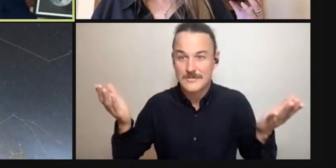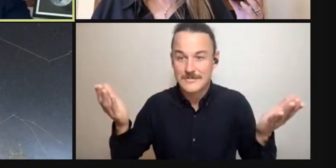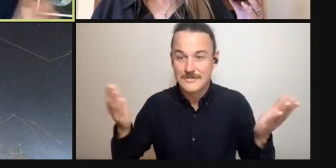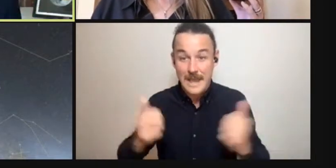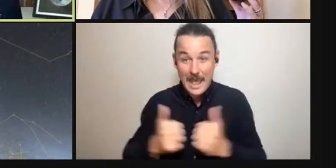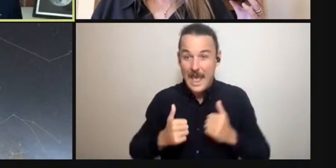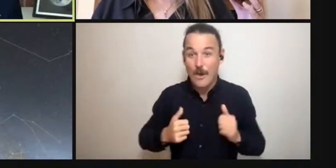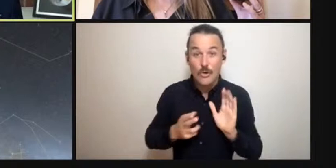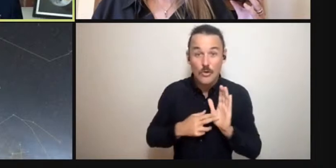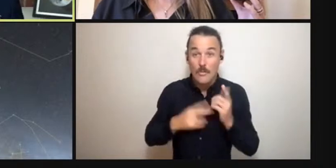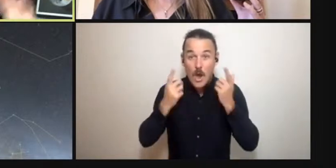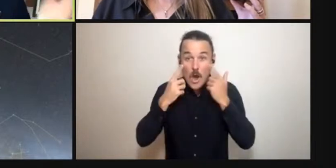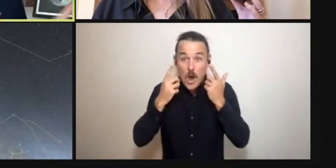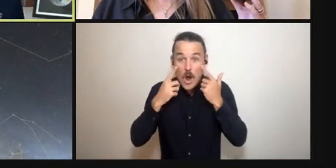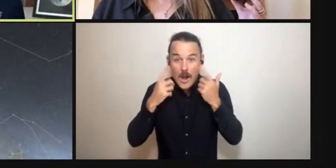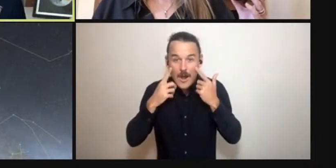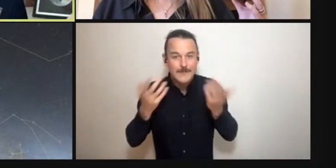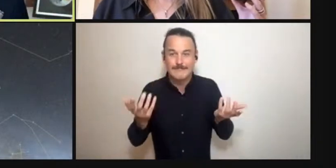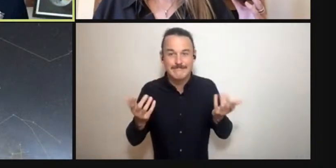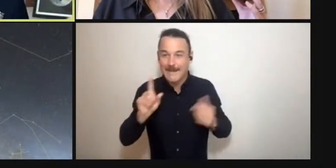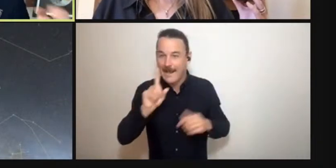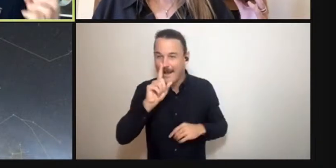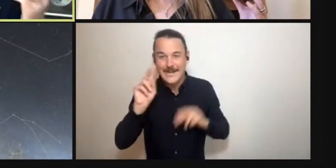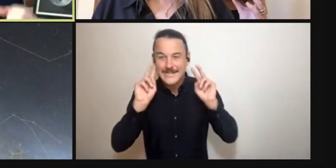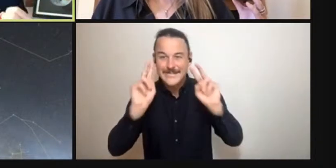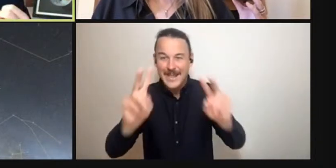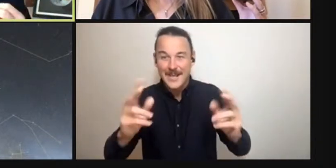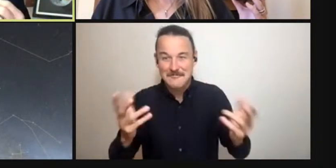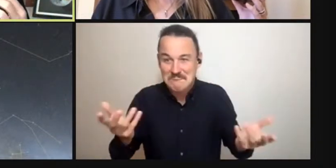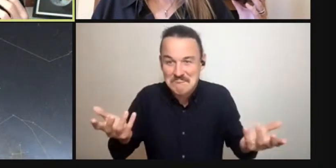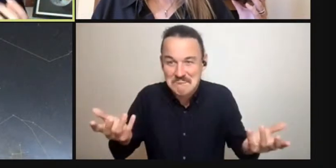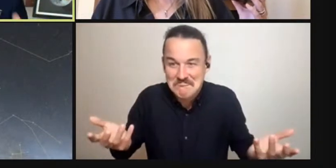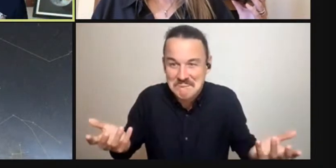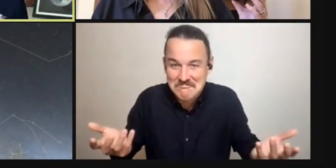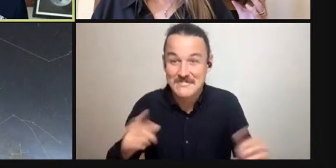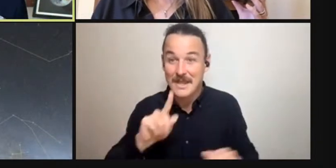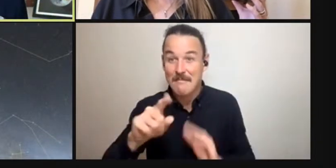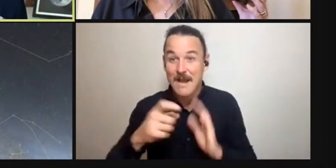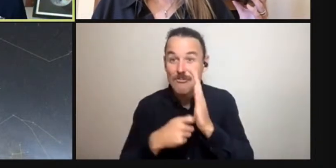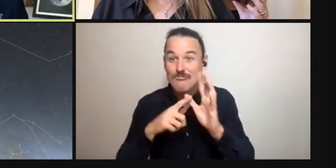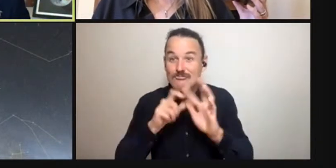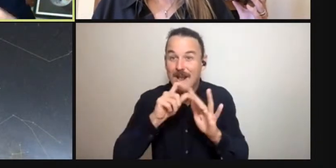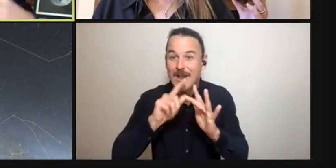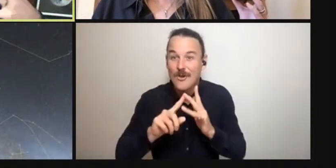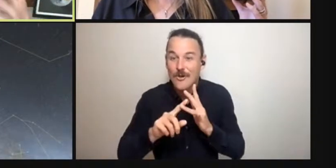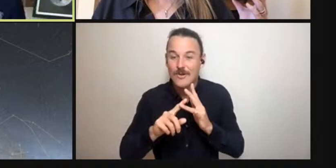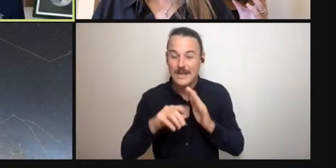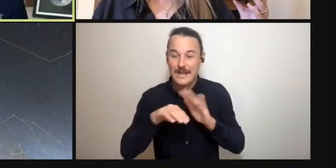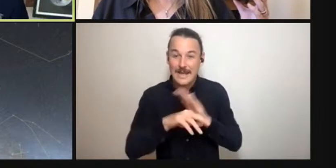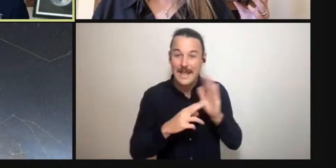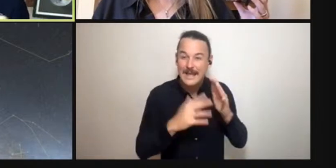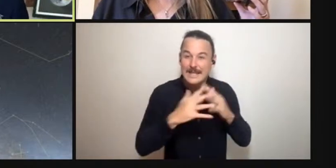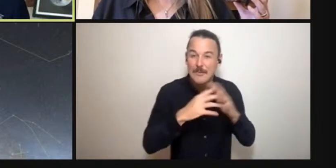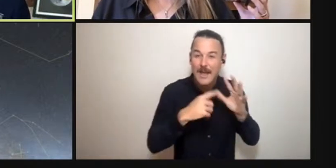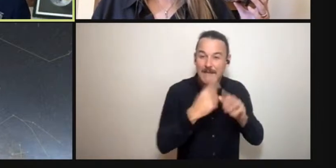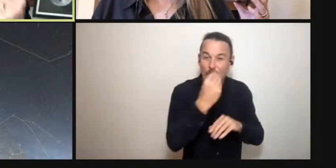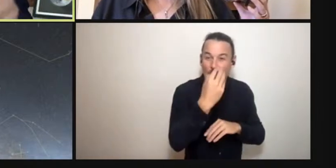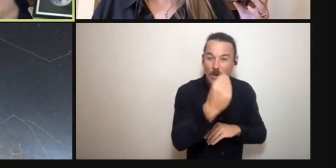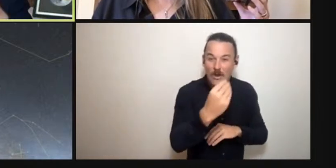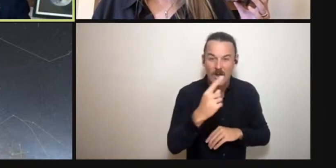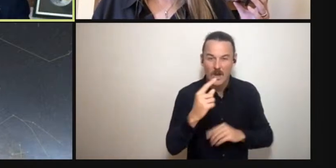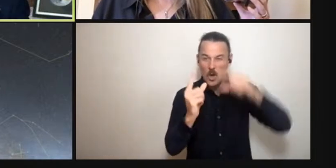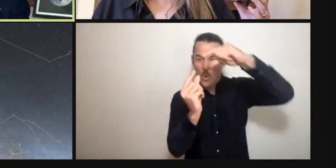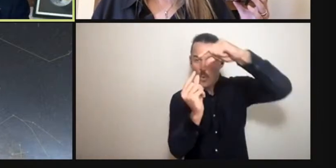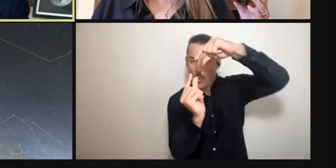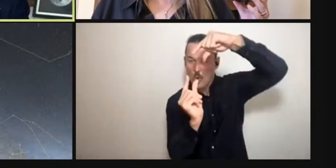is completely just unnoticeable, but in the radio, in this NWA image, it was glowing brightly. And that, again,